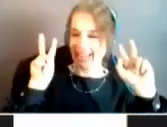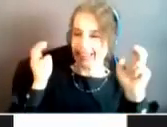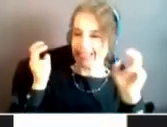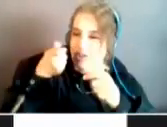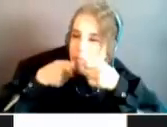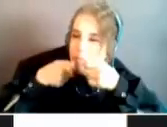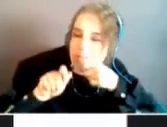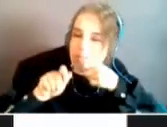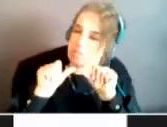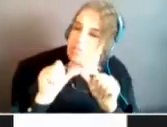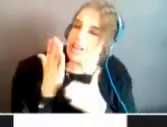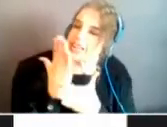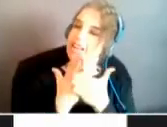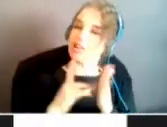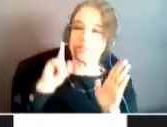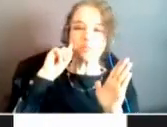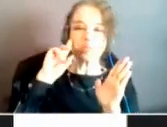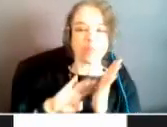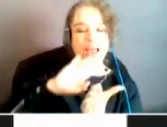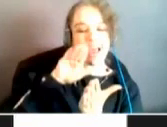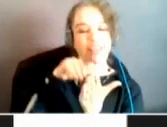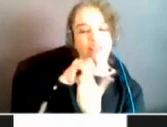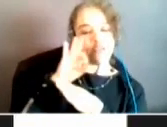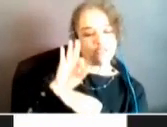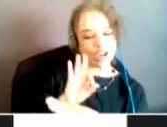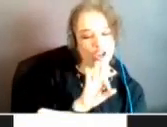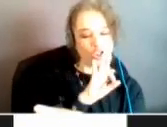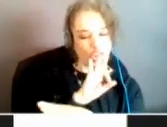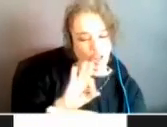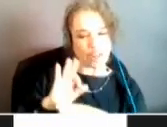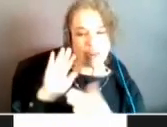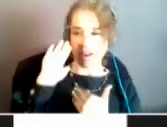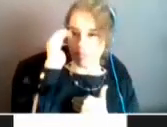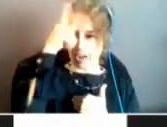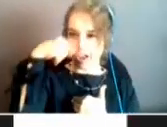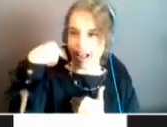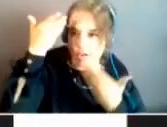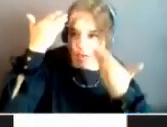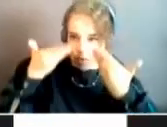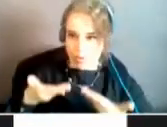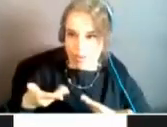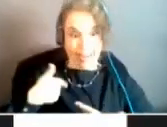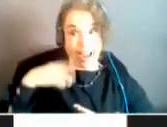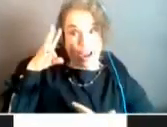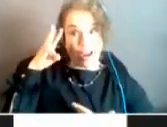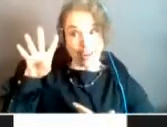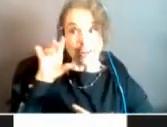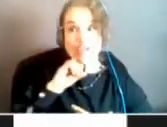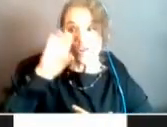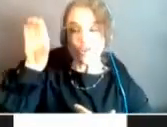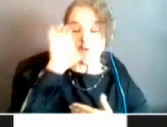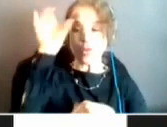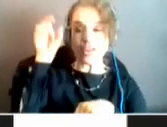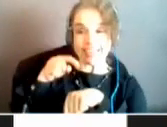rather to maintain some image of middle age functionality and appearance. You know, I turned 74 at Christmas